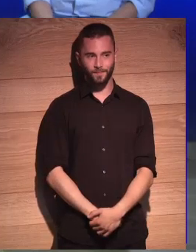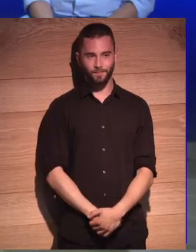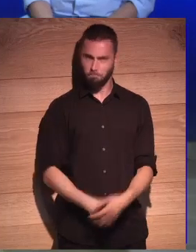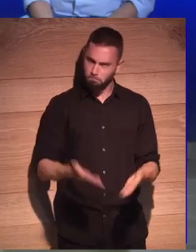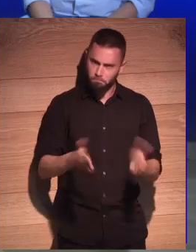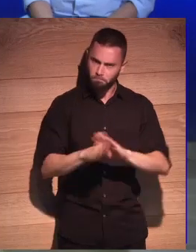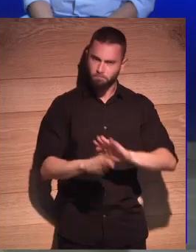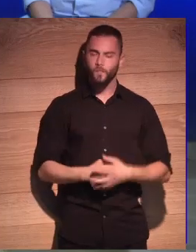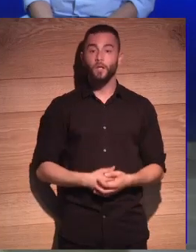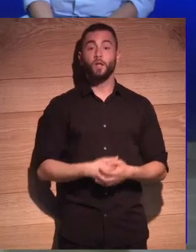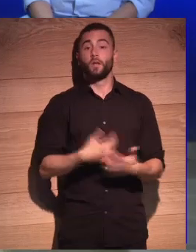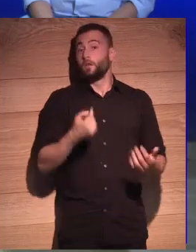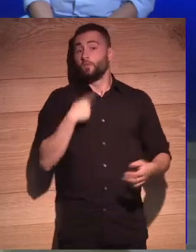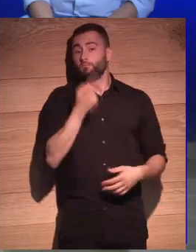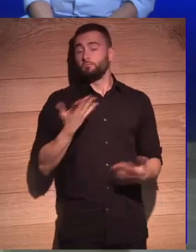sector in the world.